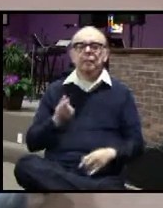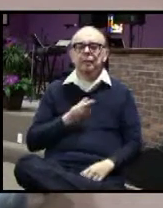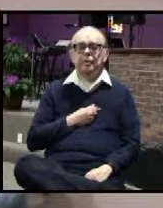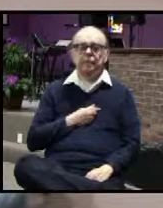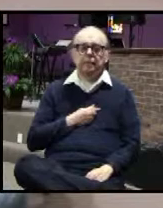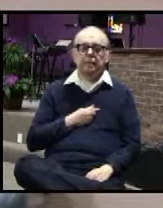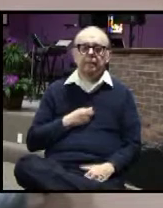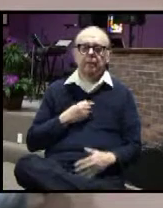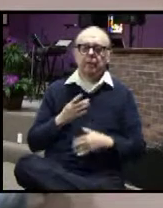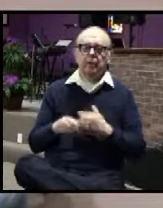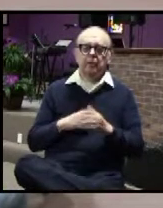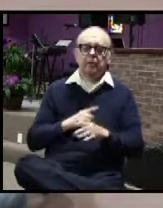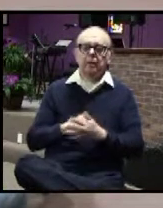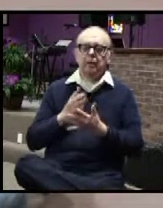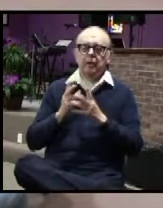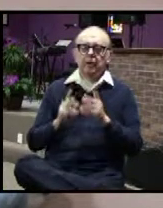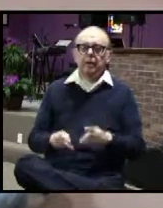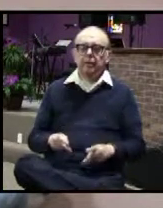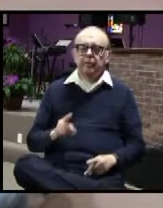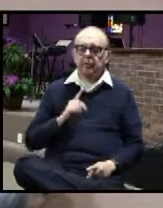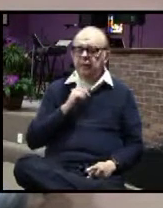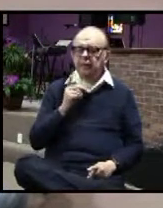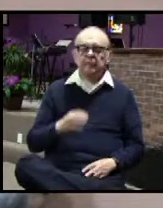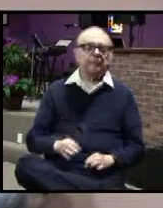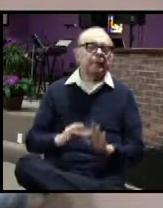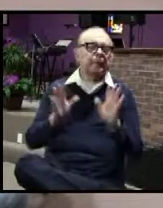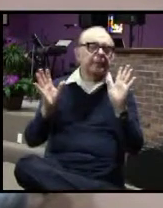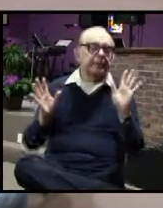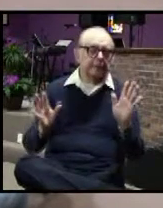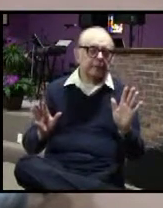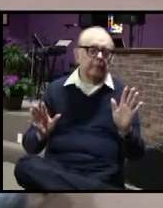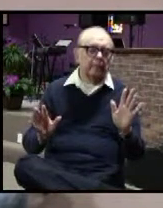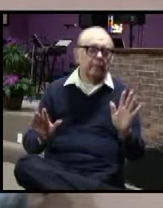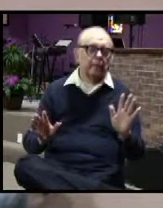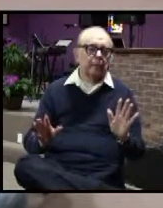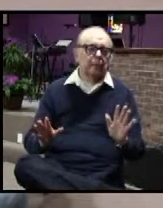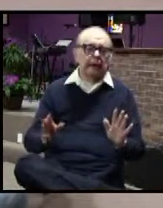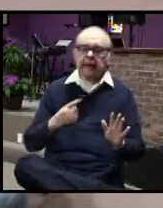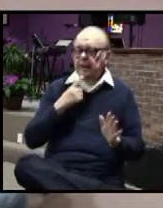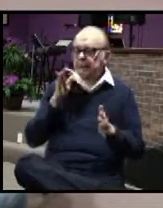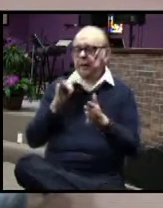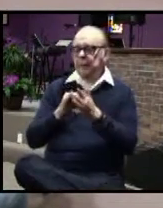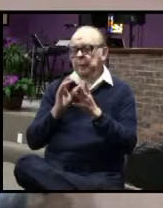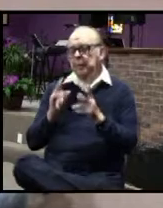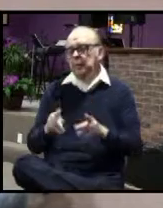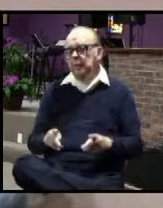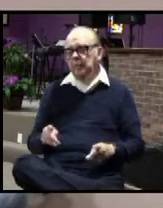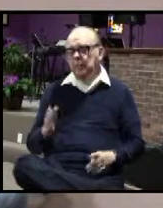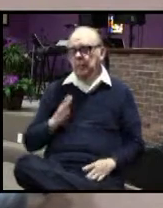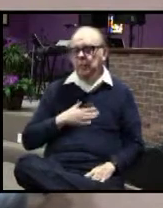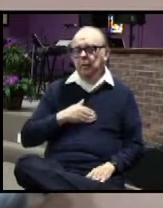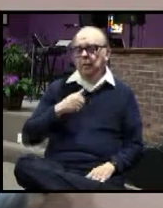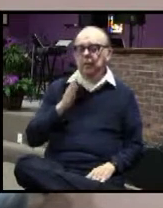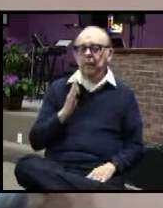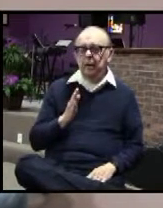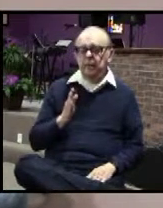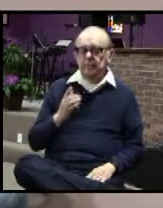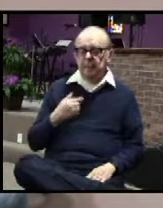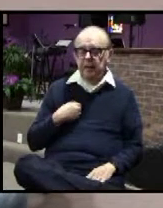So the next time that somebody tells you you aren't worth anything, you need to tell them, my God's got me on